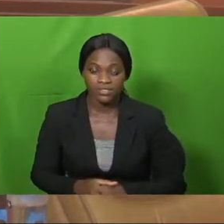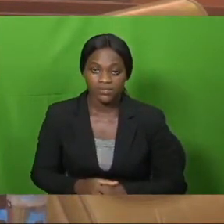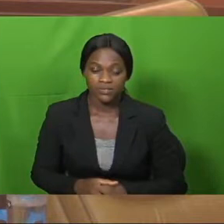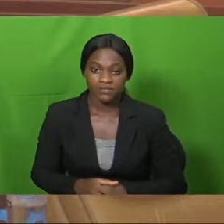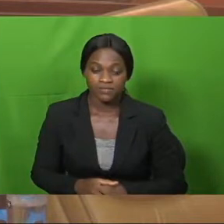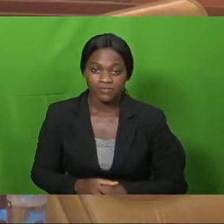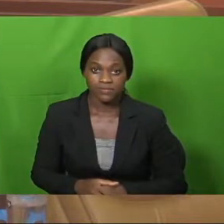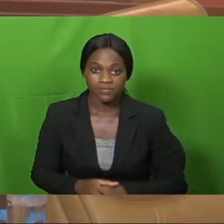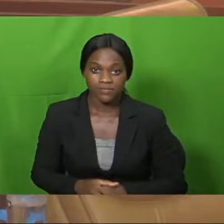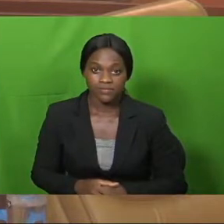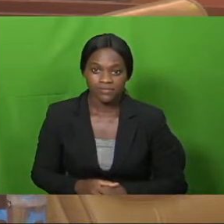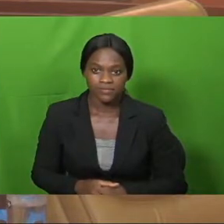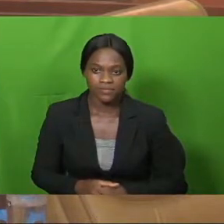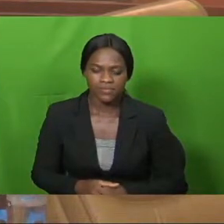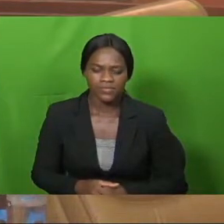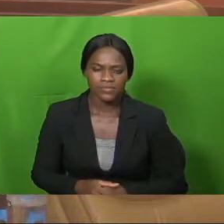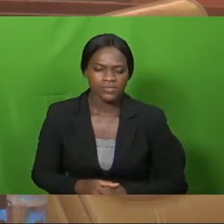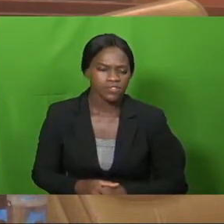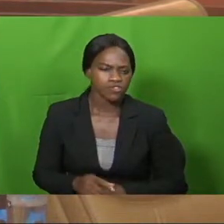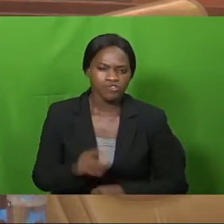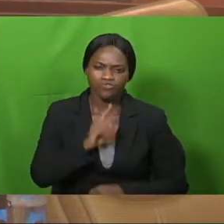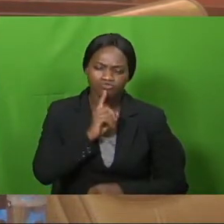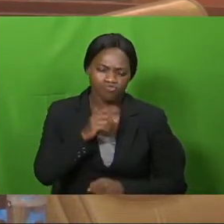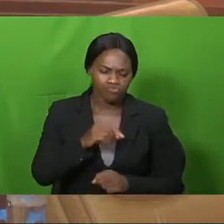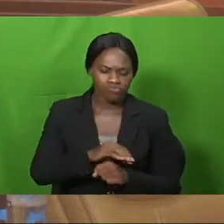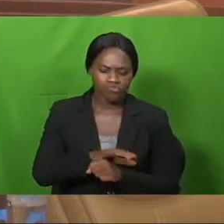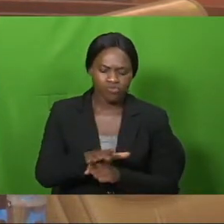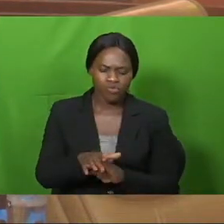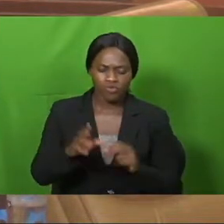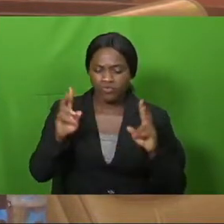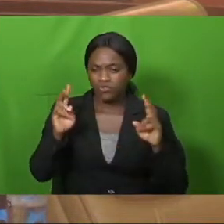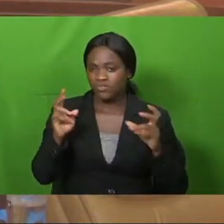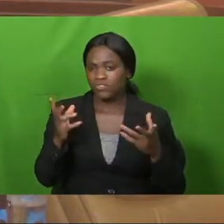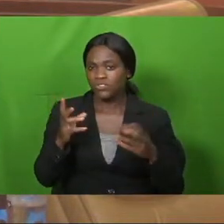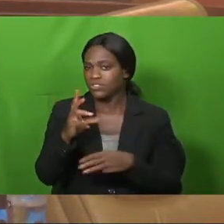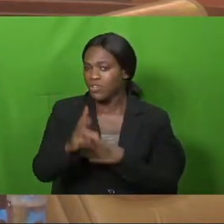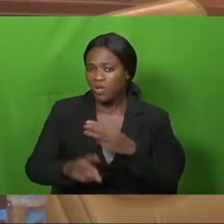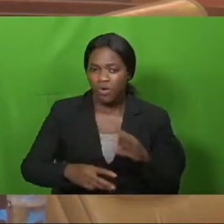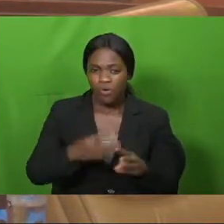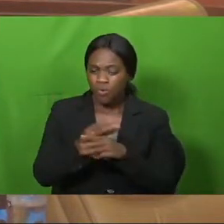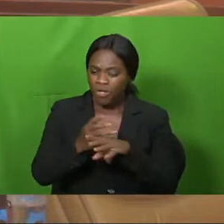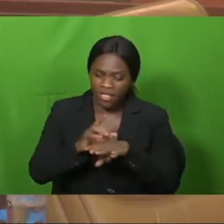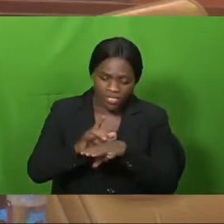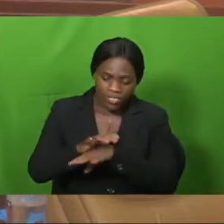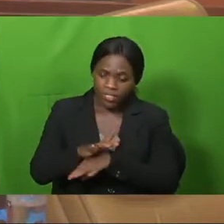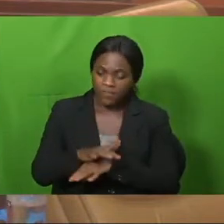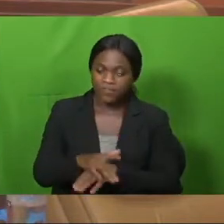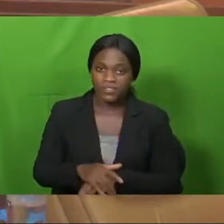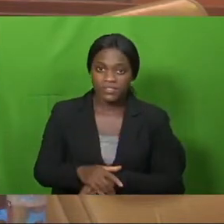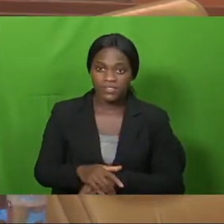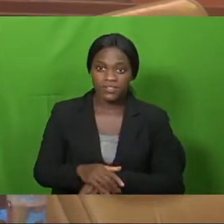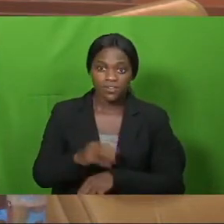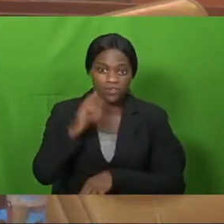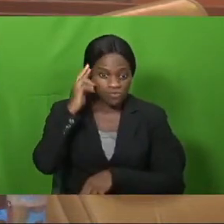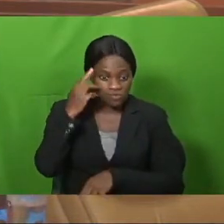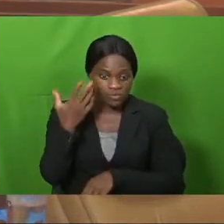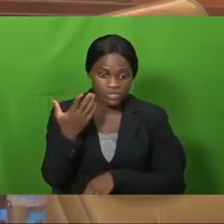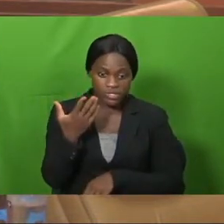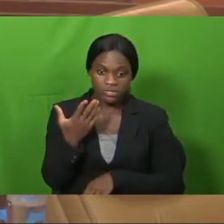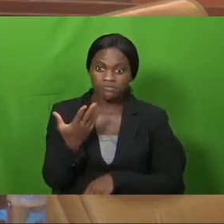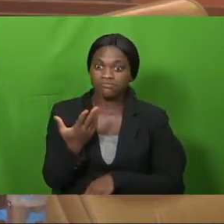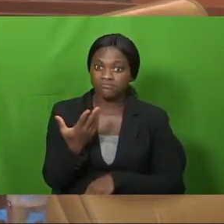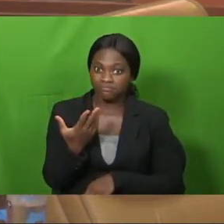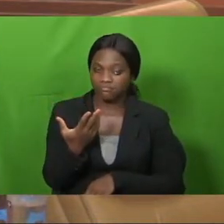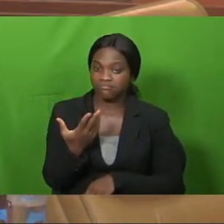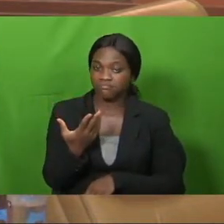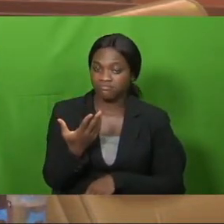handling of the COVID situation was world class. And that's how most of us are alive.